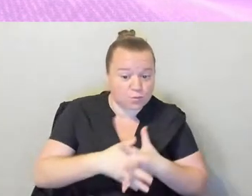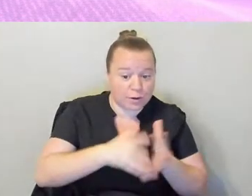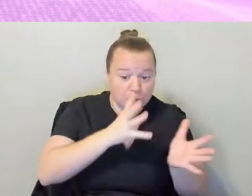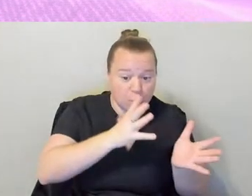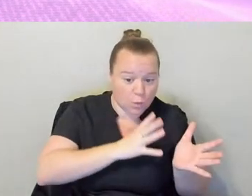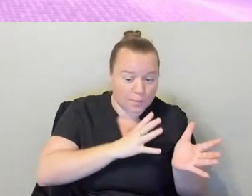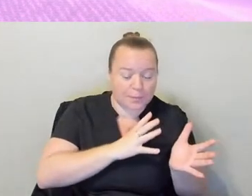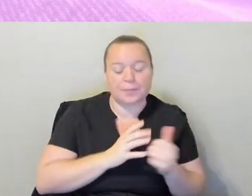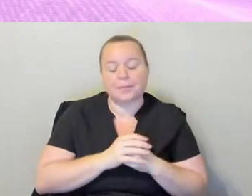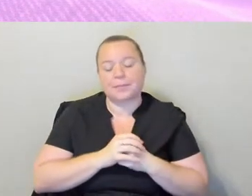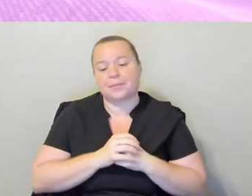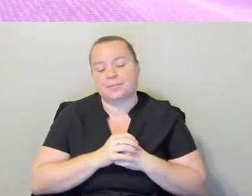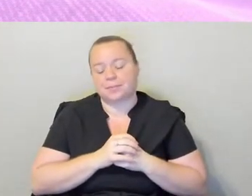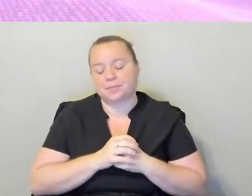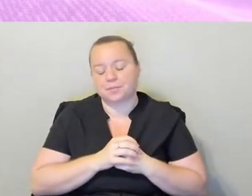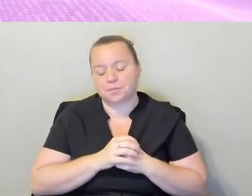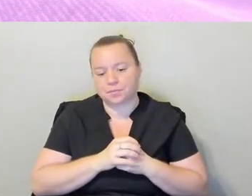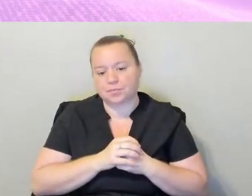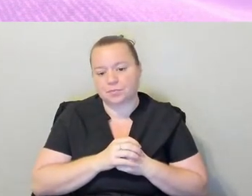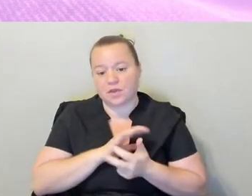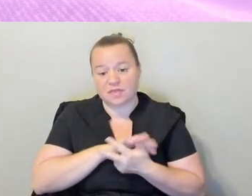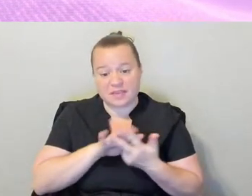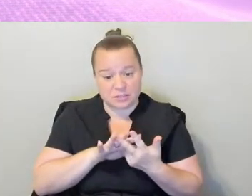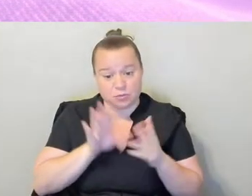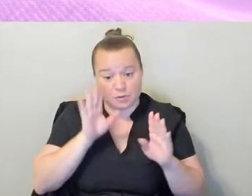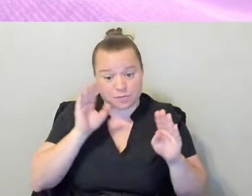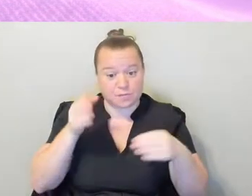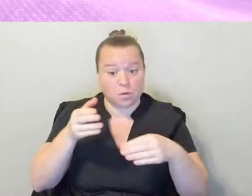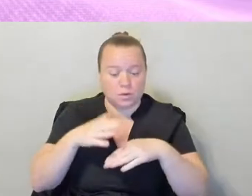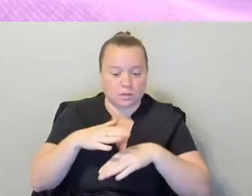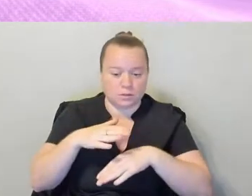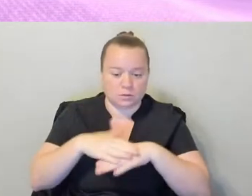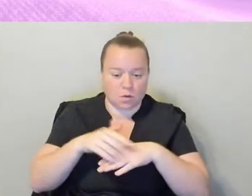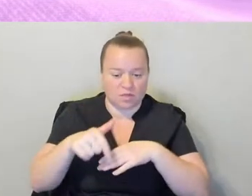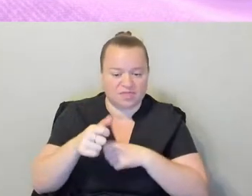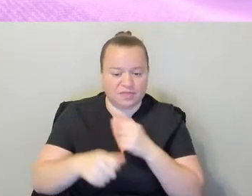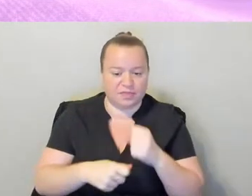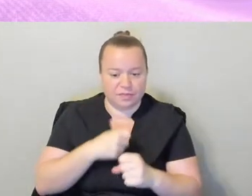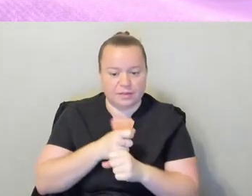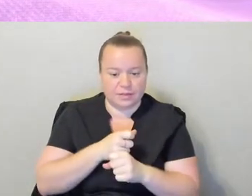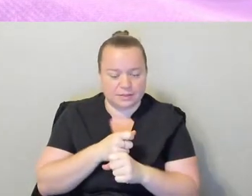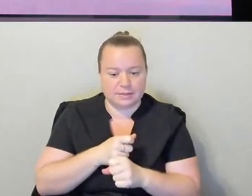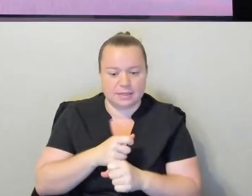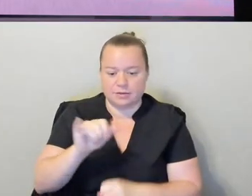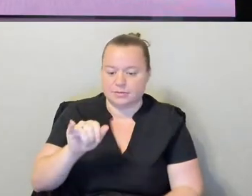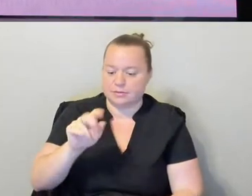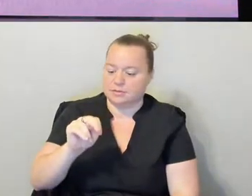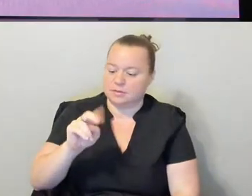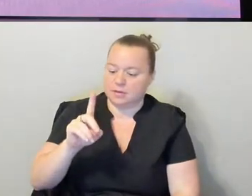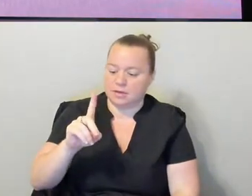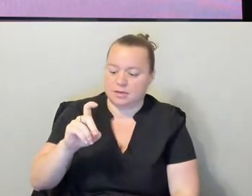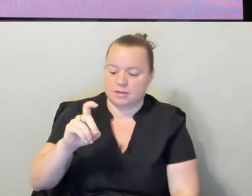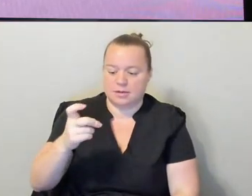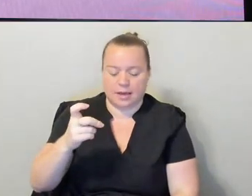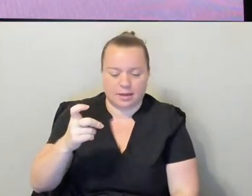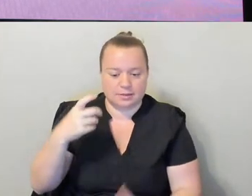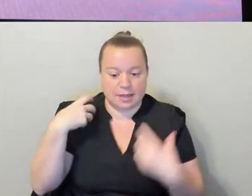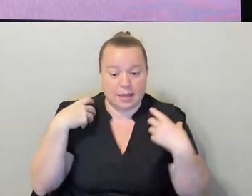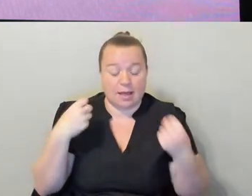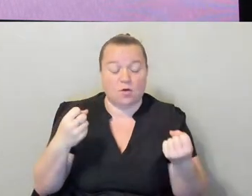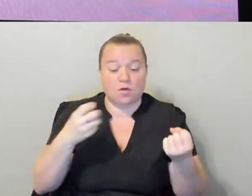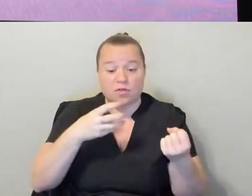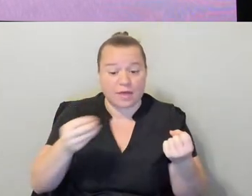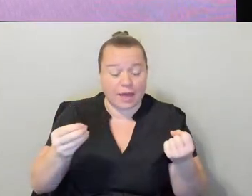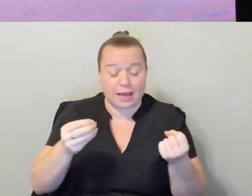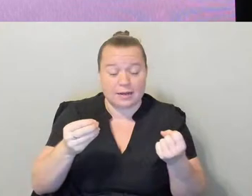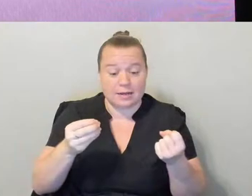really focusing on the main topic of this year's index, that is health and gender equality. And